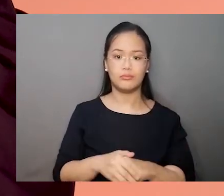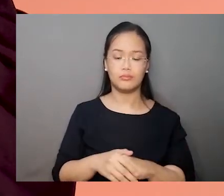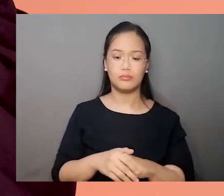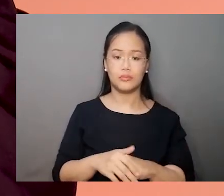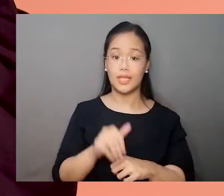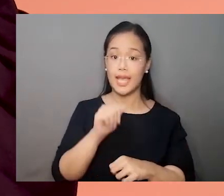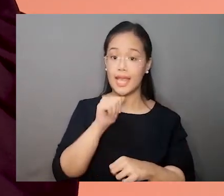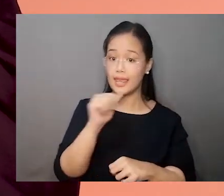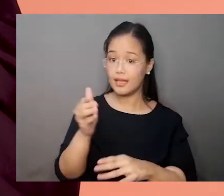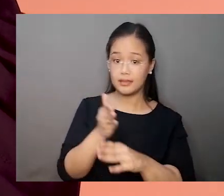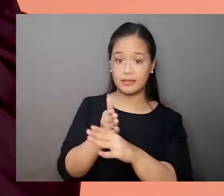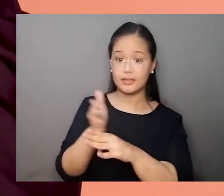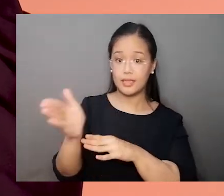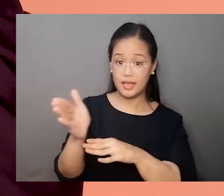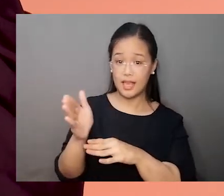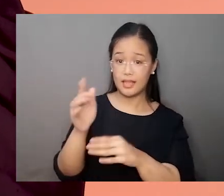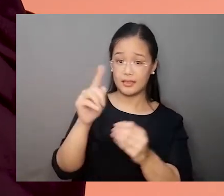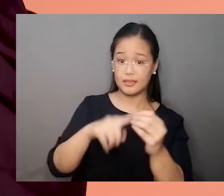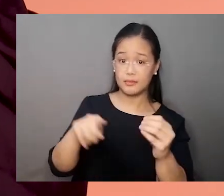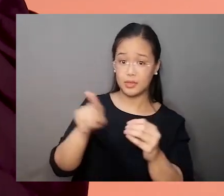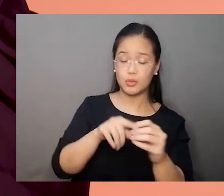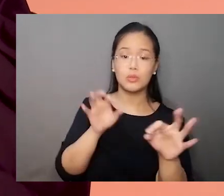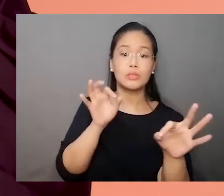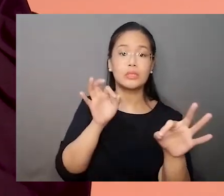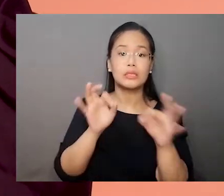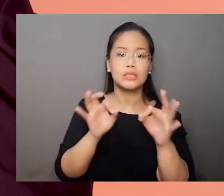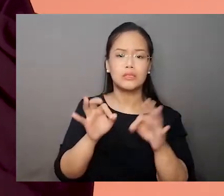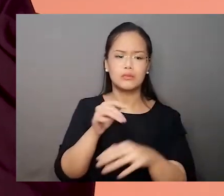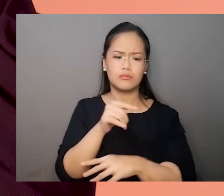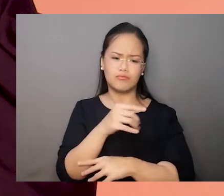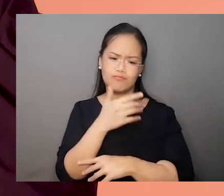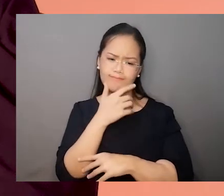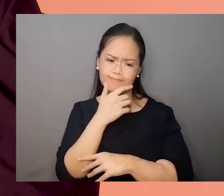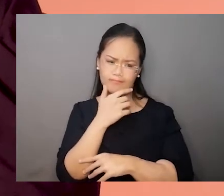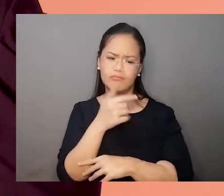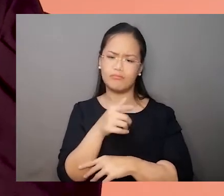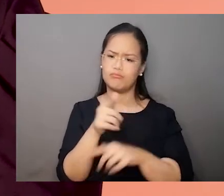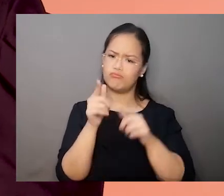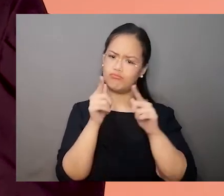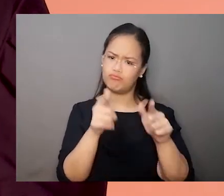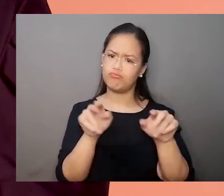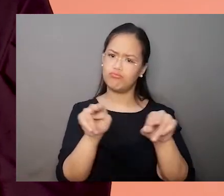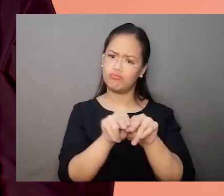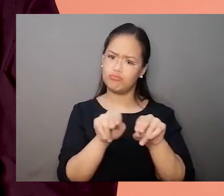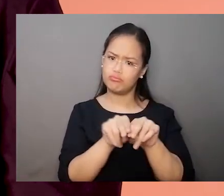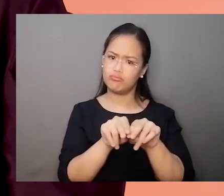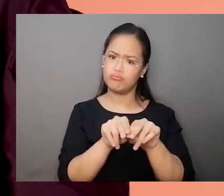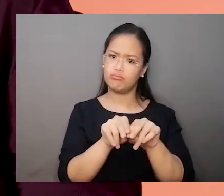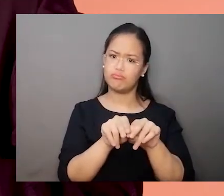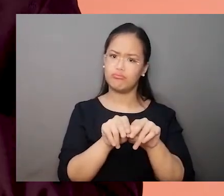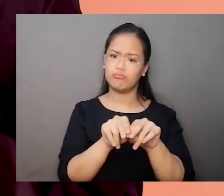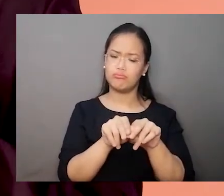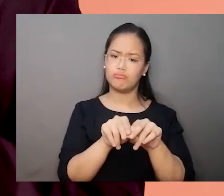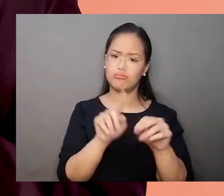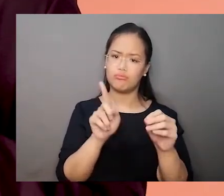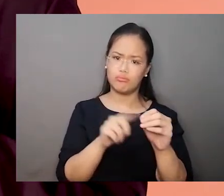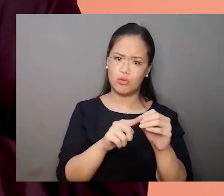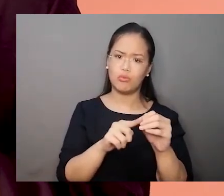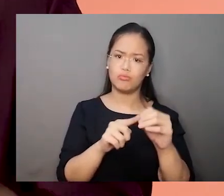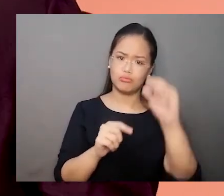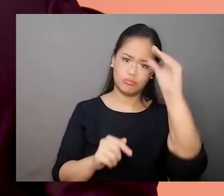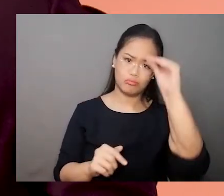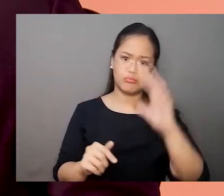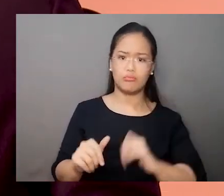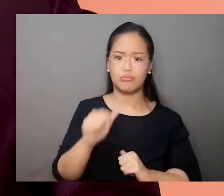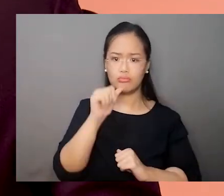policy, program, or practice appears to be facially neutral as it relates to women and men, but in practice